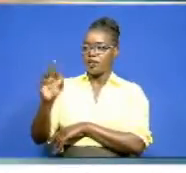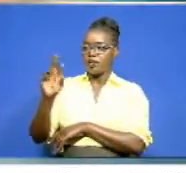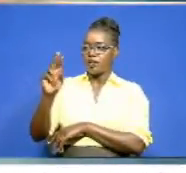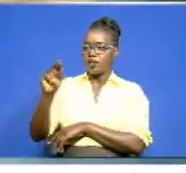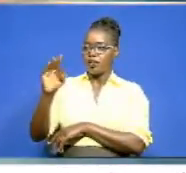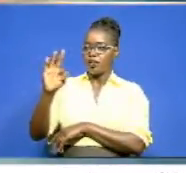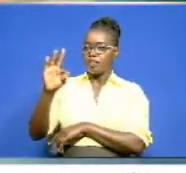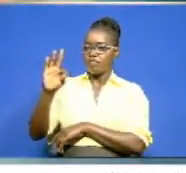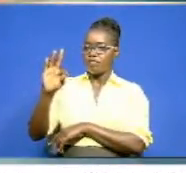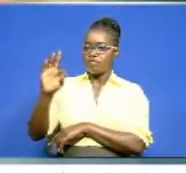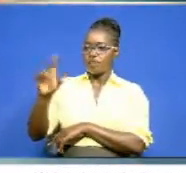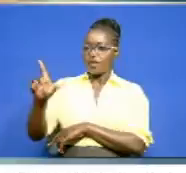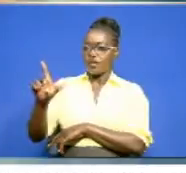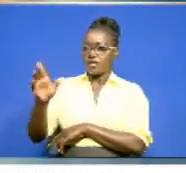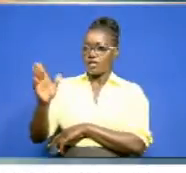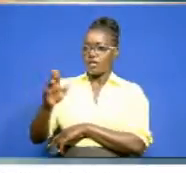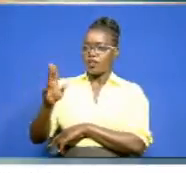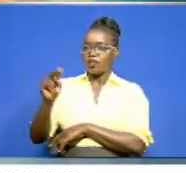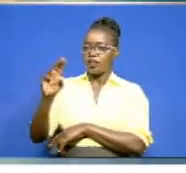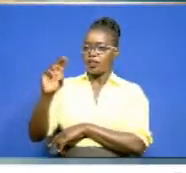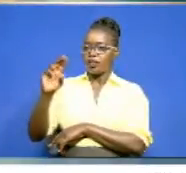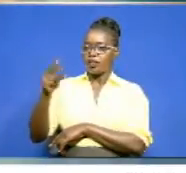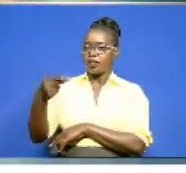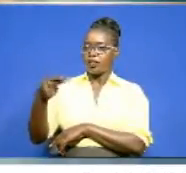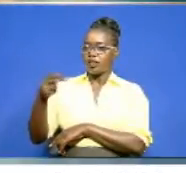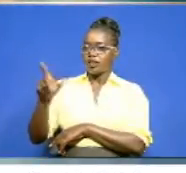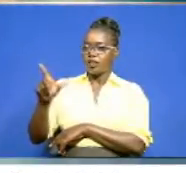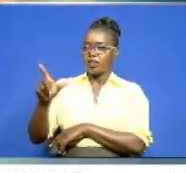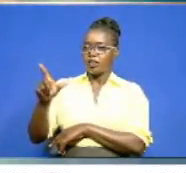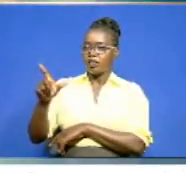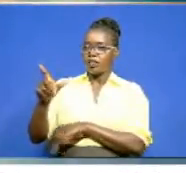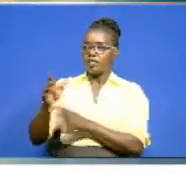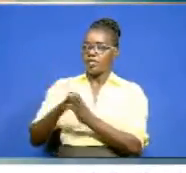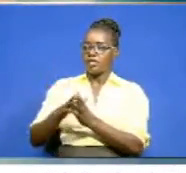and NHL, and the Super League.